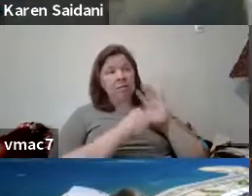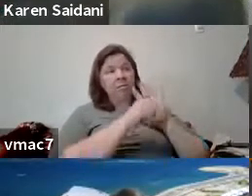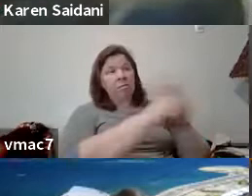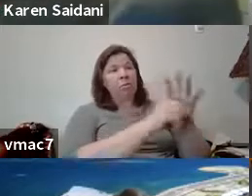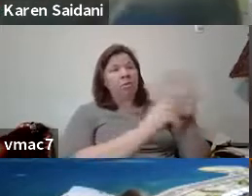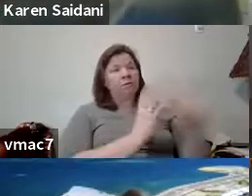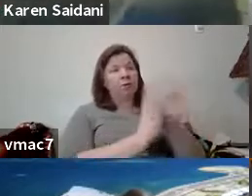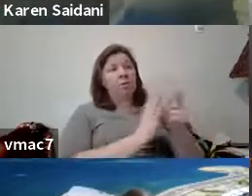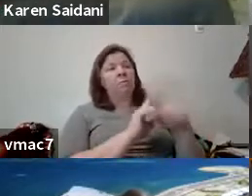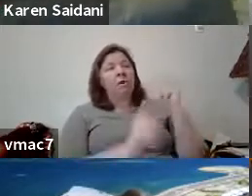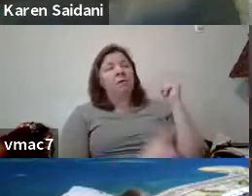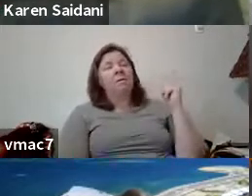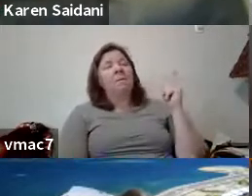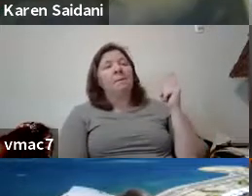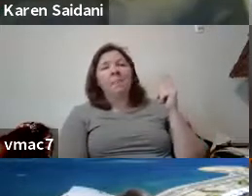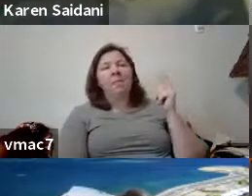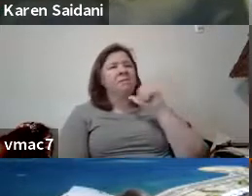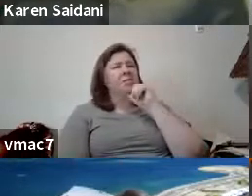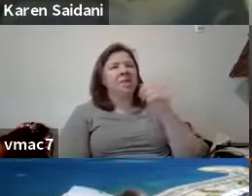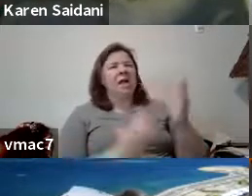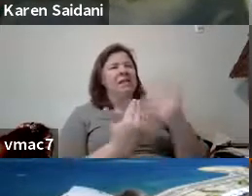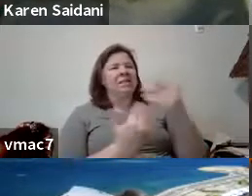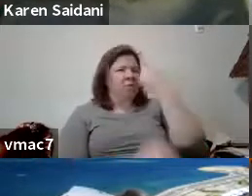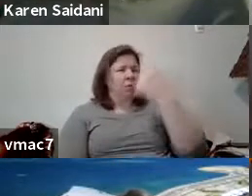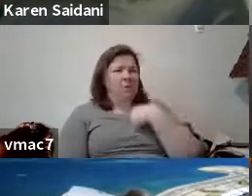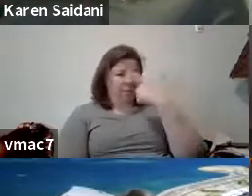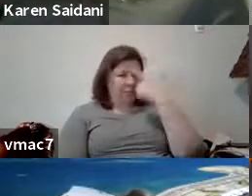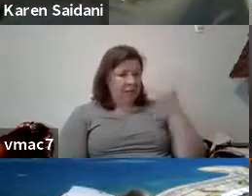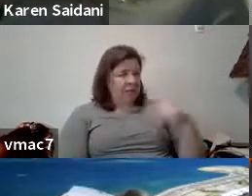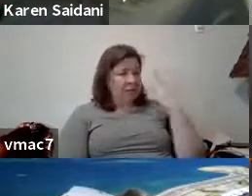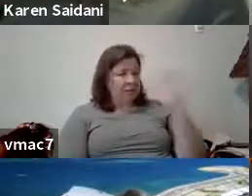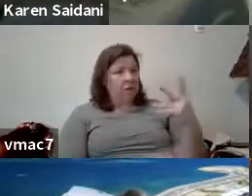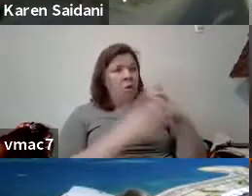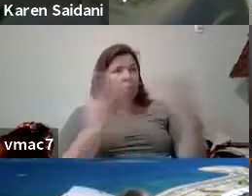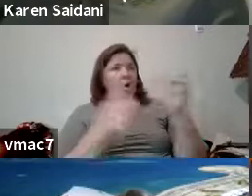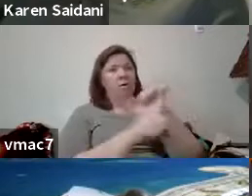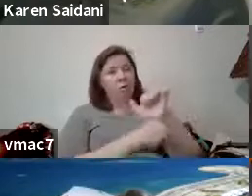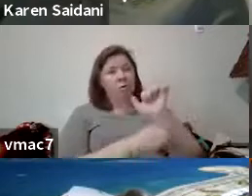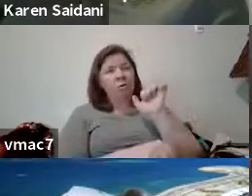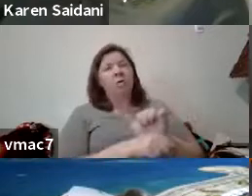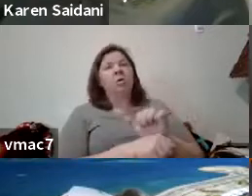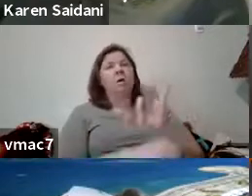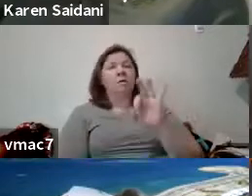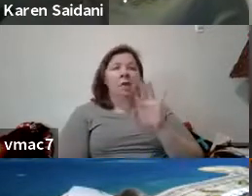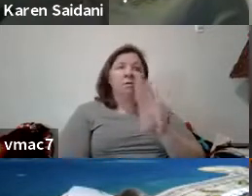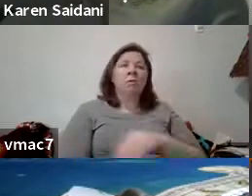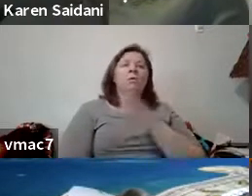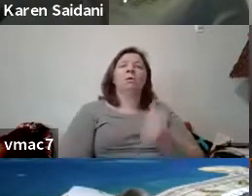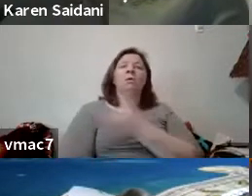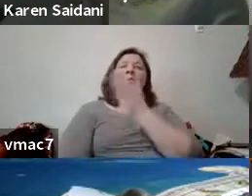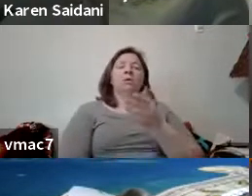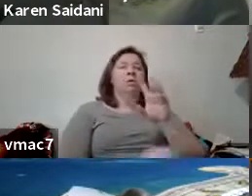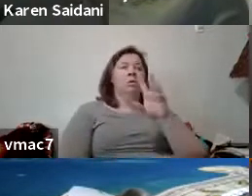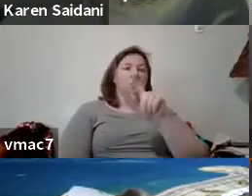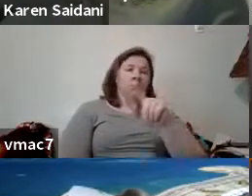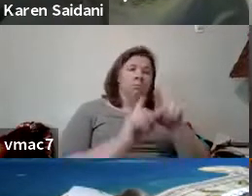but it's not easy for me because I can see it's quite a lot of work, like Facebook, do this, you